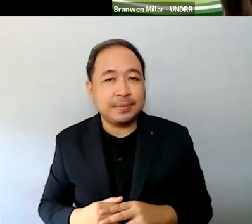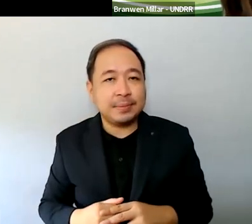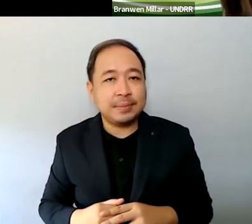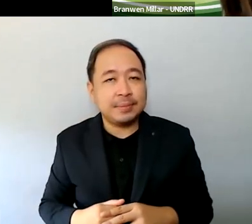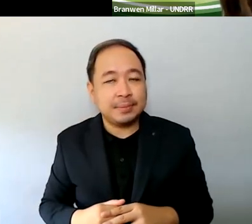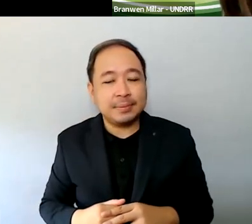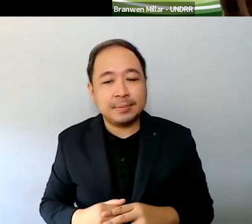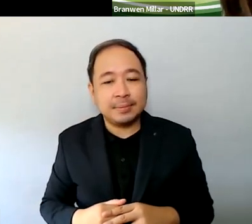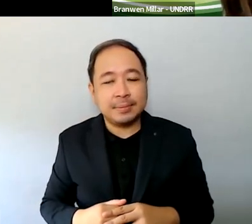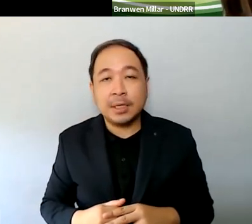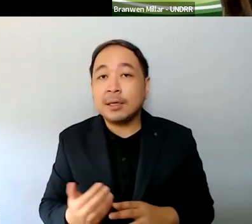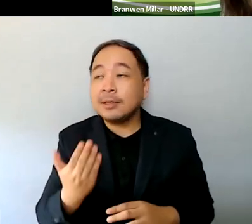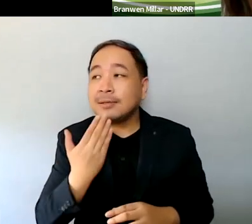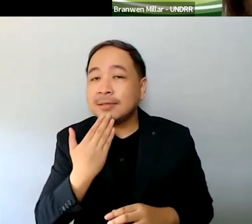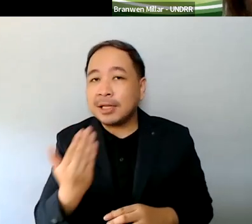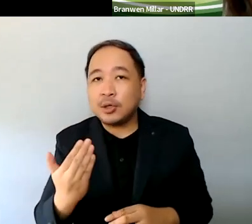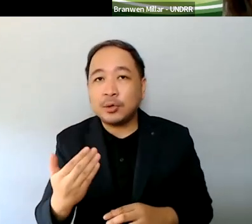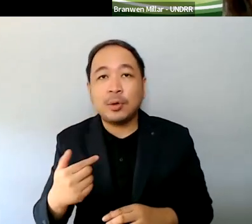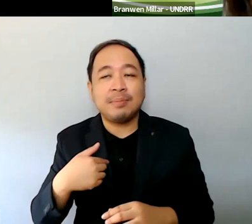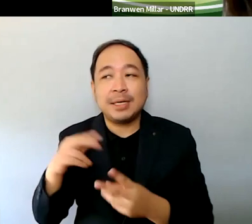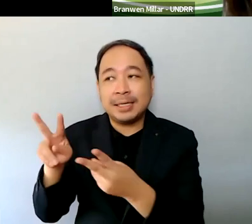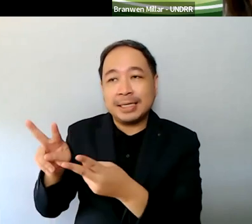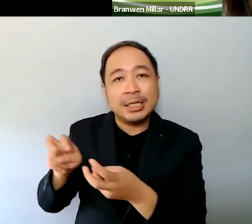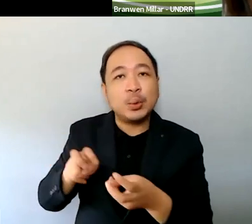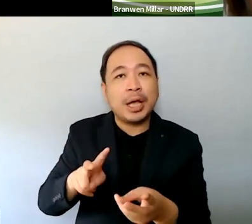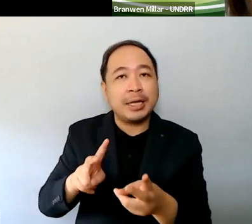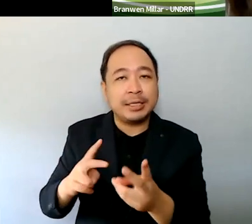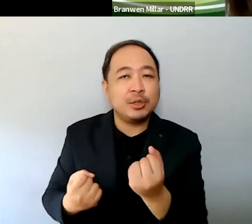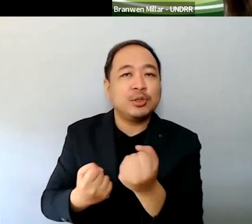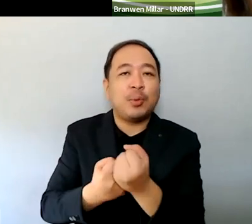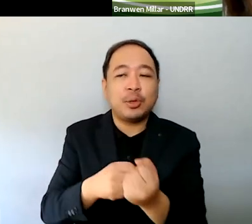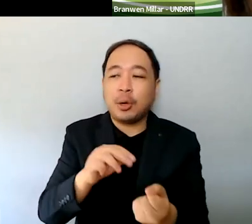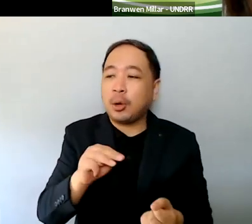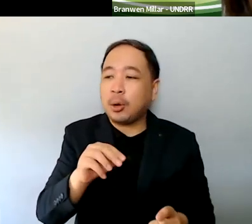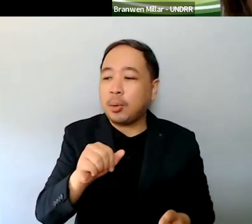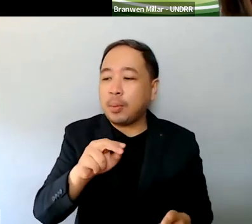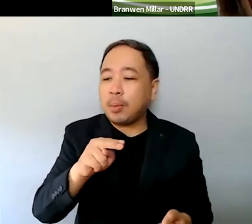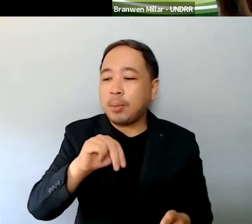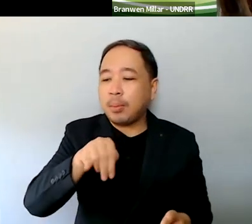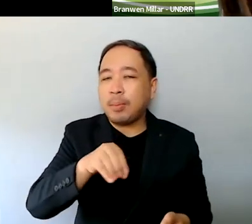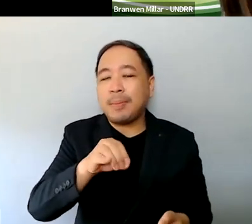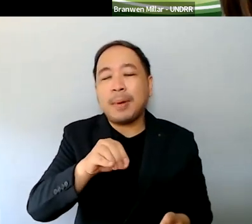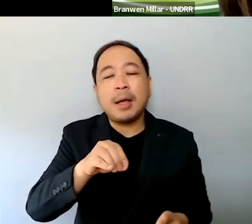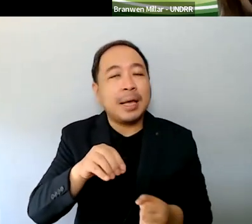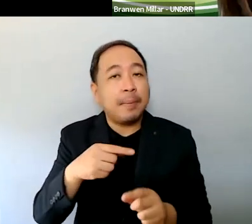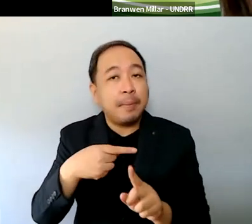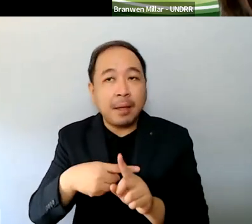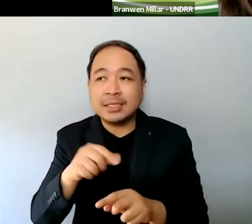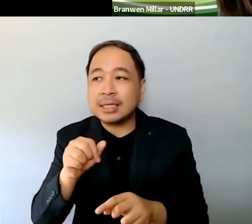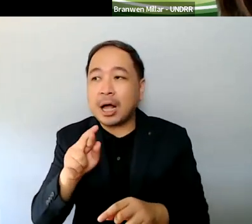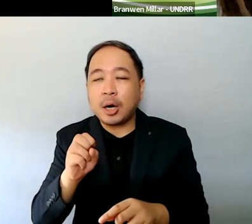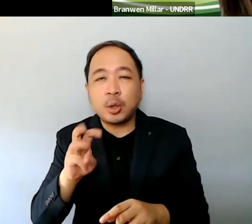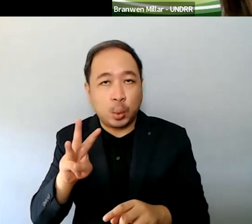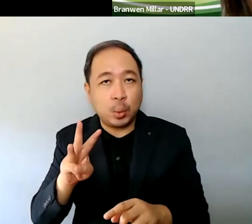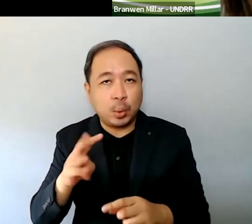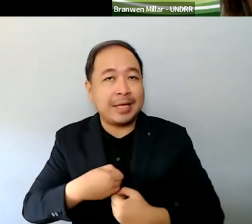I reiterate what Manoj and my fellow colleagues from Arrow and the Biodiversity